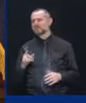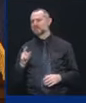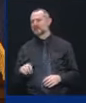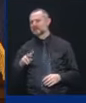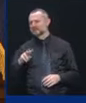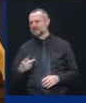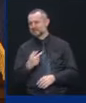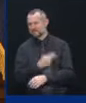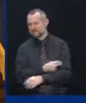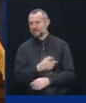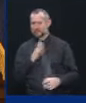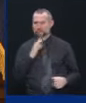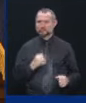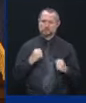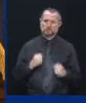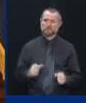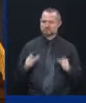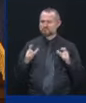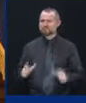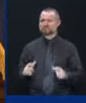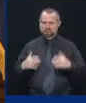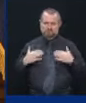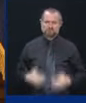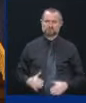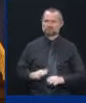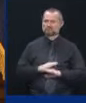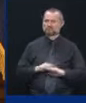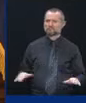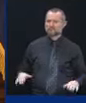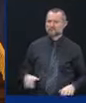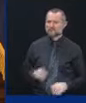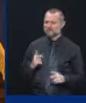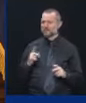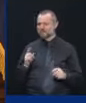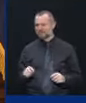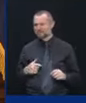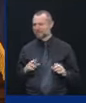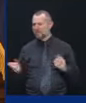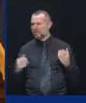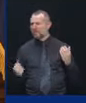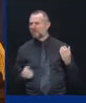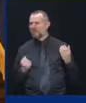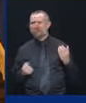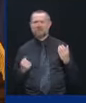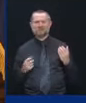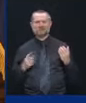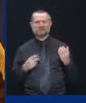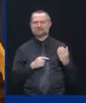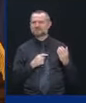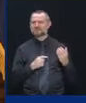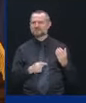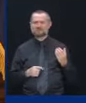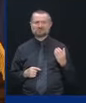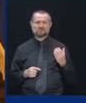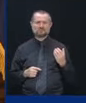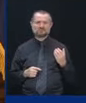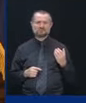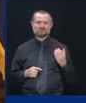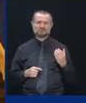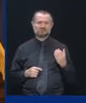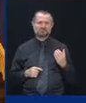when you're supposed to give the second dose, which means don't use the second dose as a first dose. I get it. Everybody has to get the second